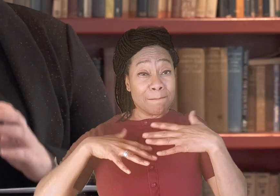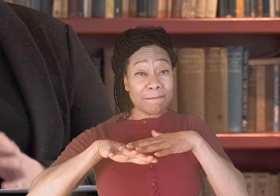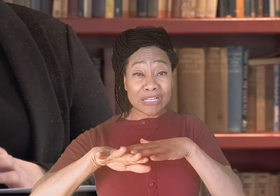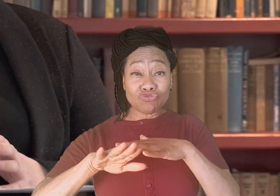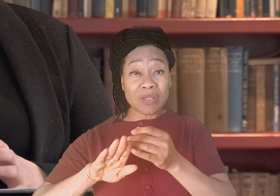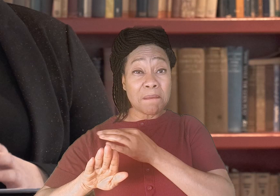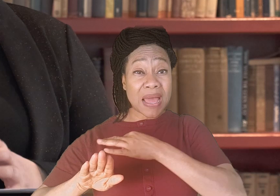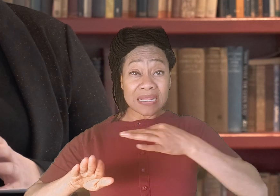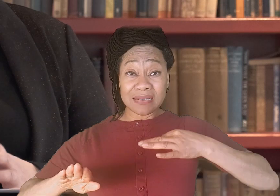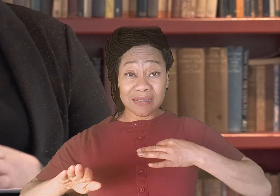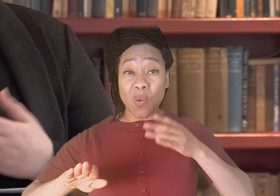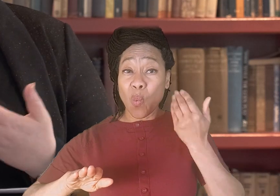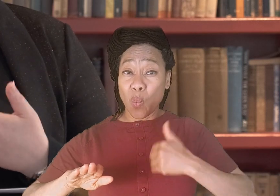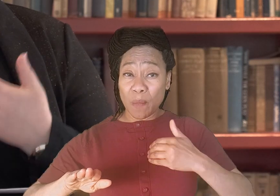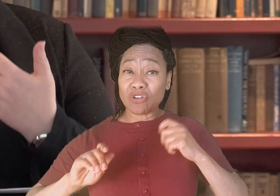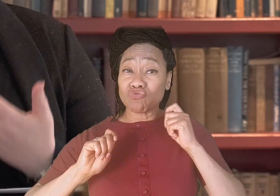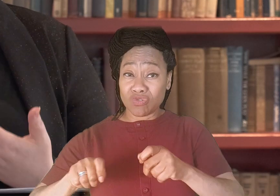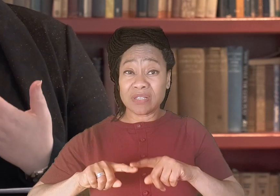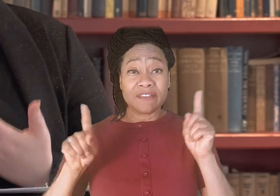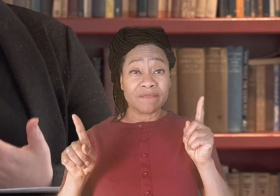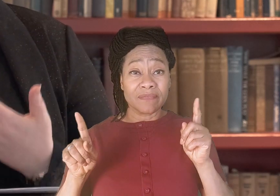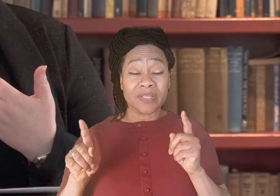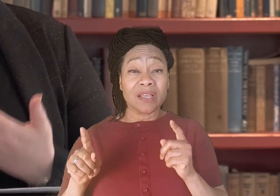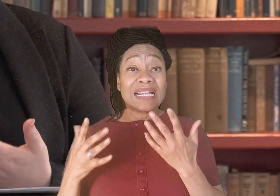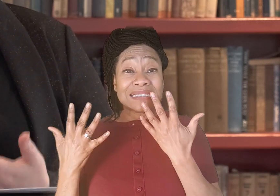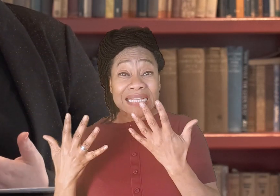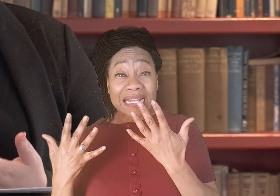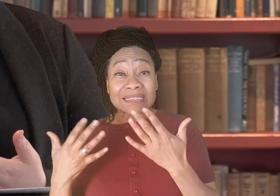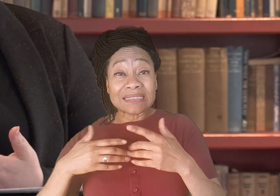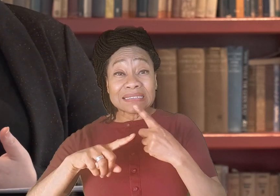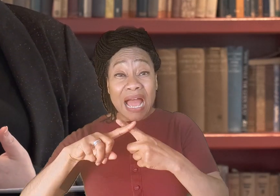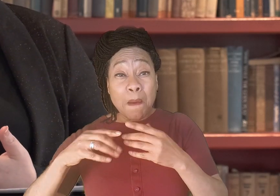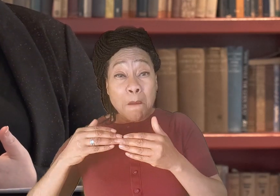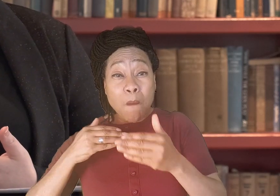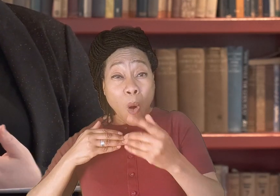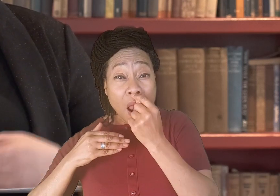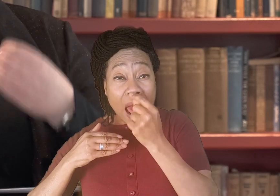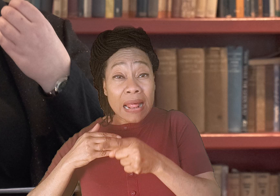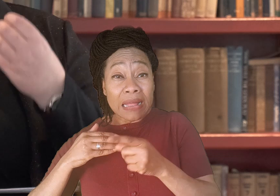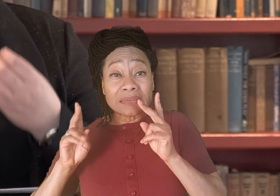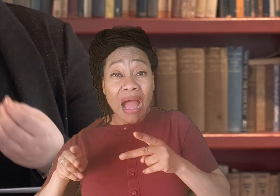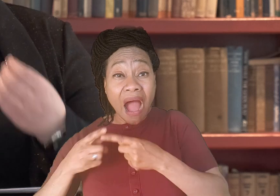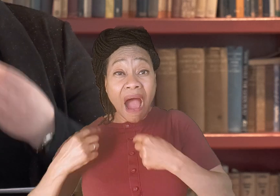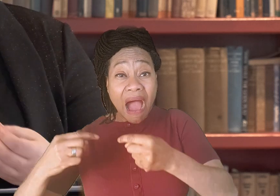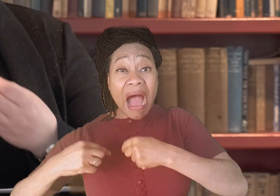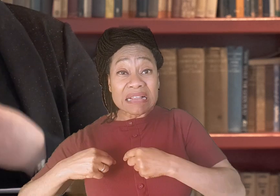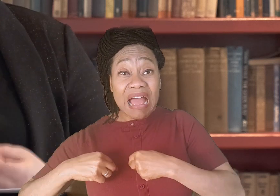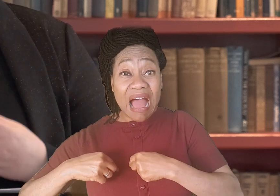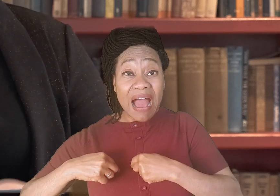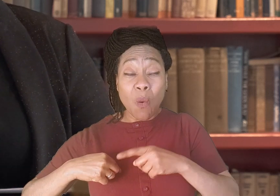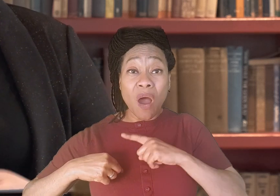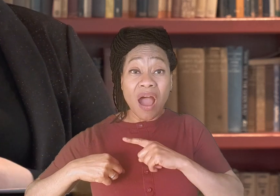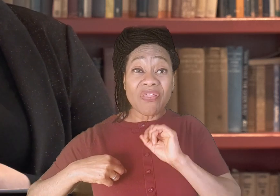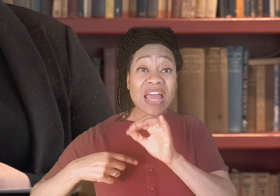medicine. Recent studies have shown women are 10 times more likely to die of a heart attack because their symptoms